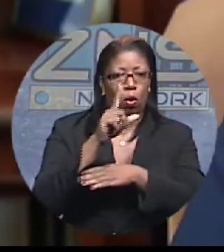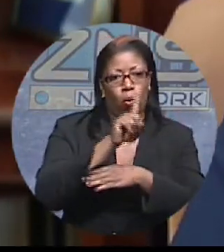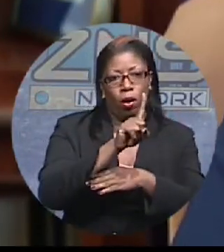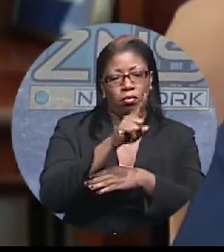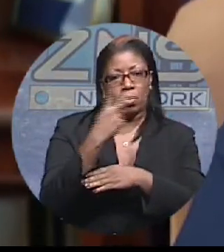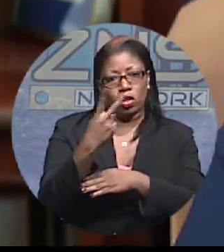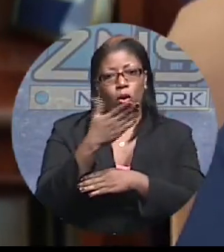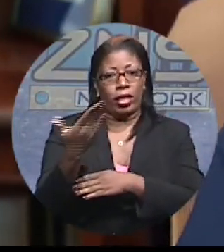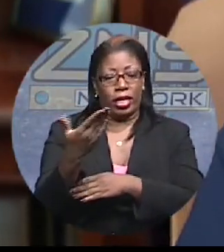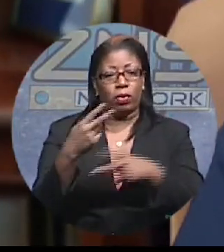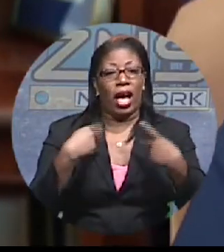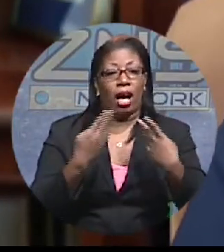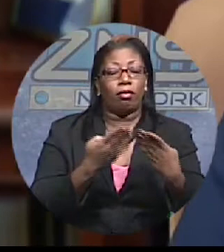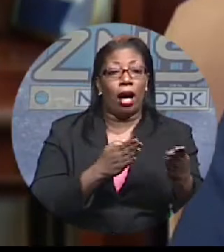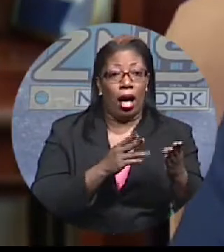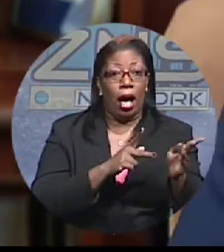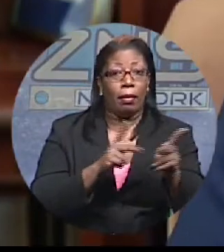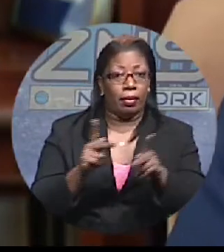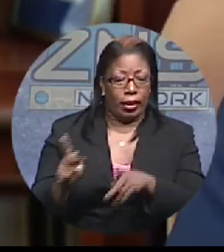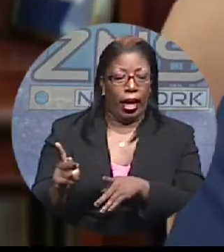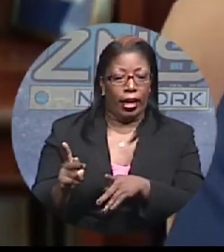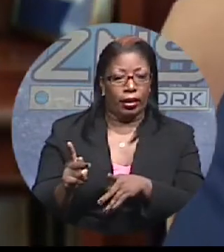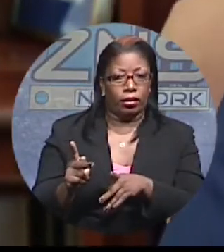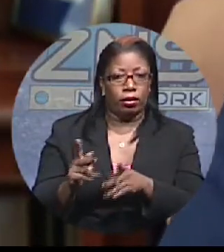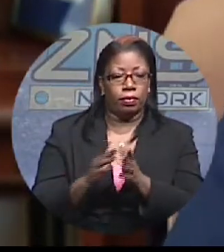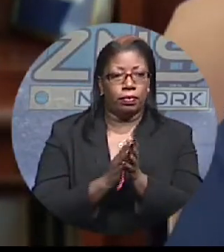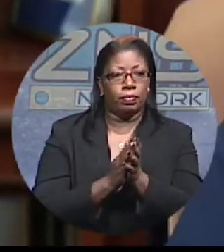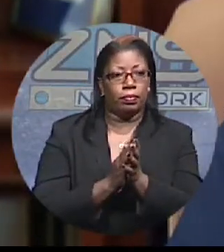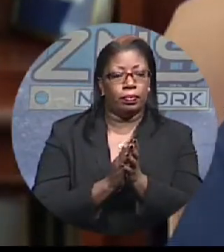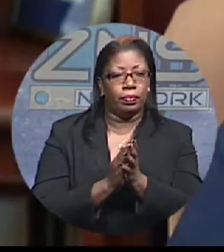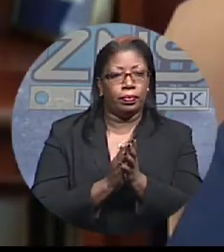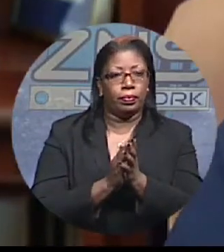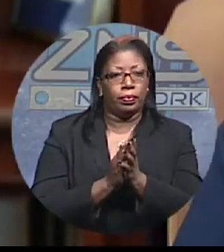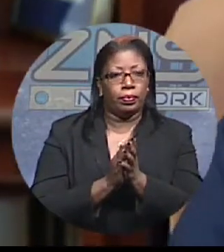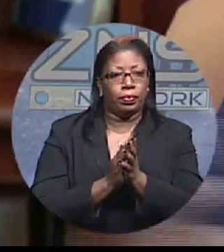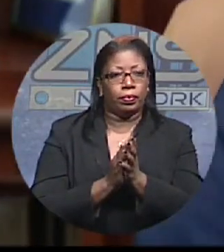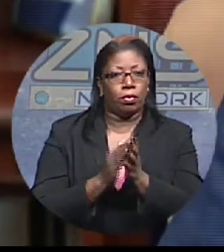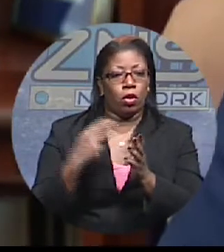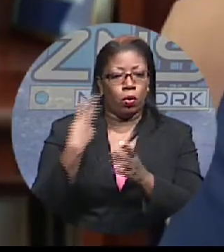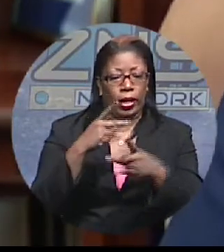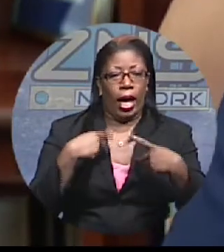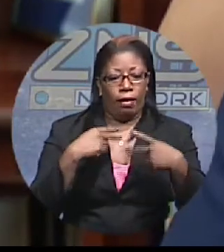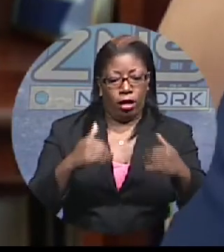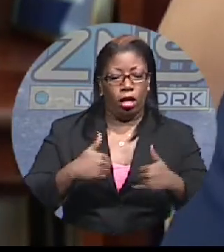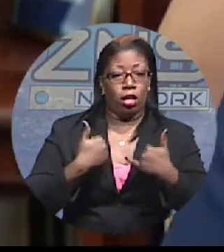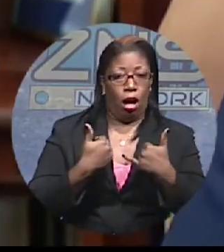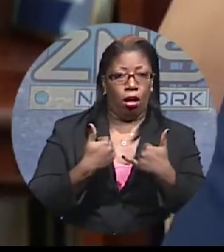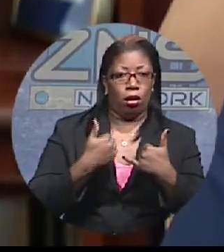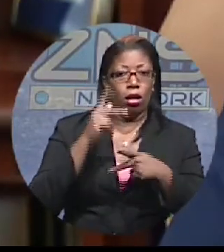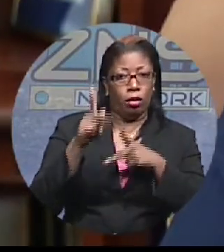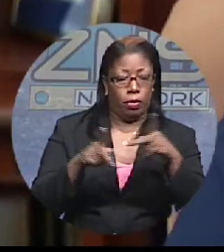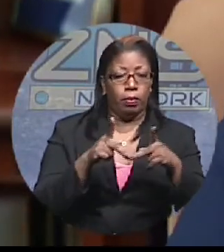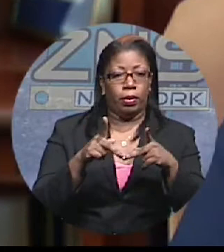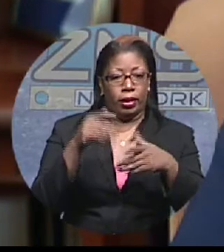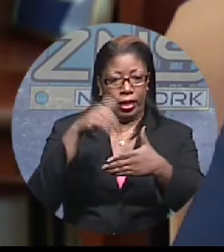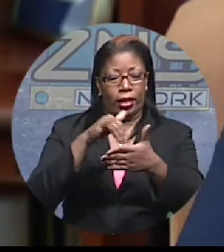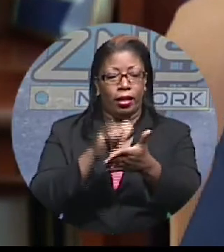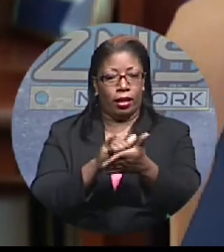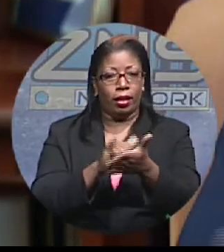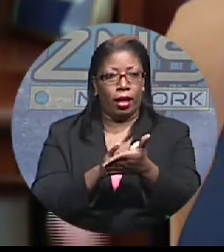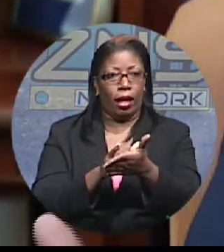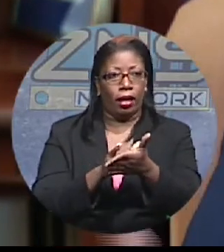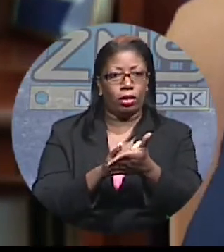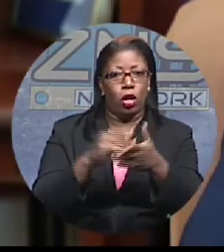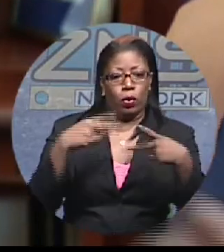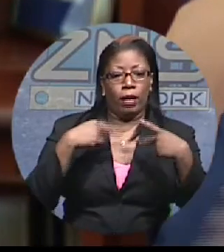planned on a massive scale. We have young people involved in that, obviously. We